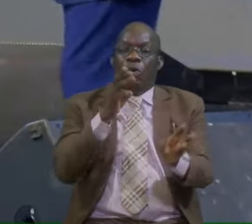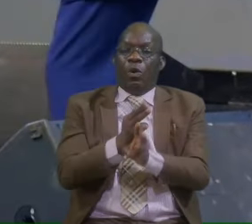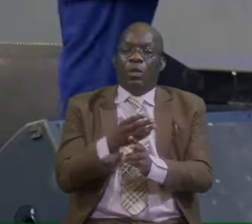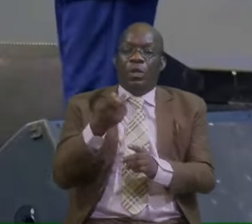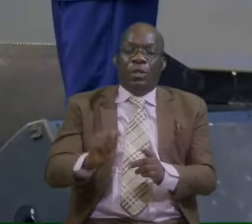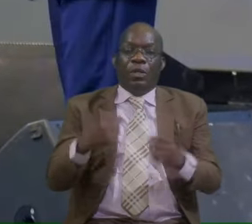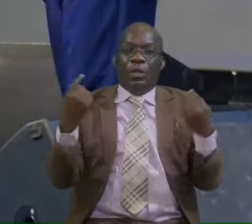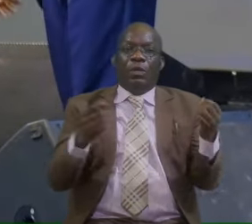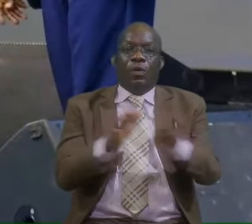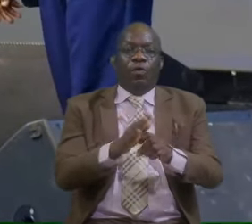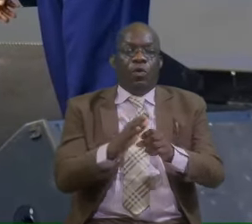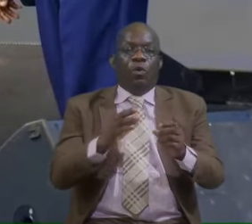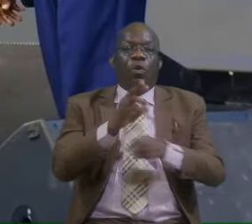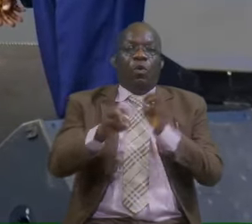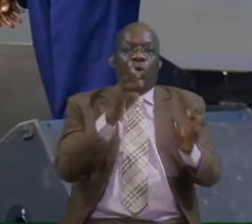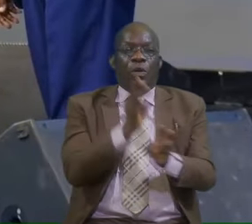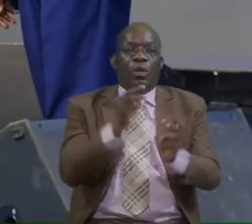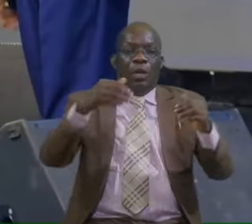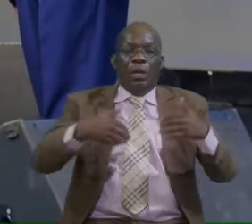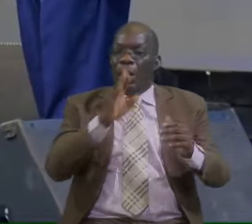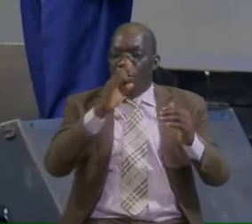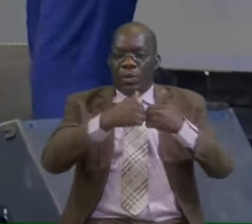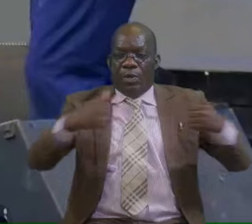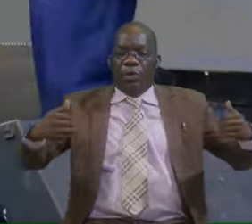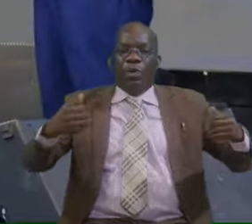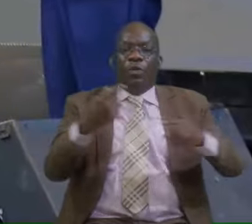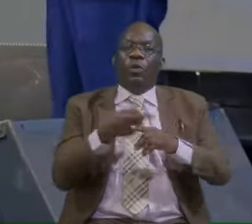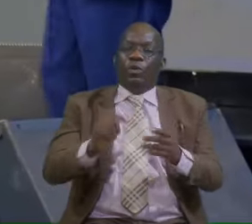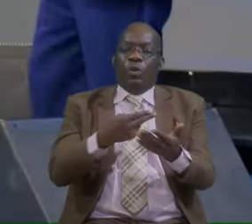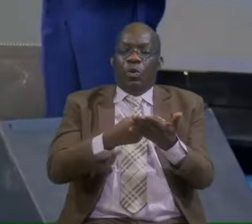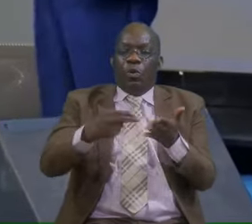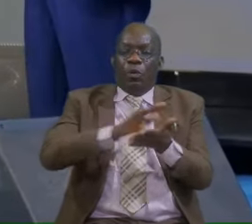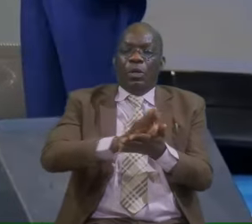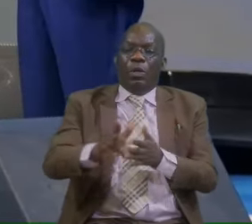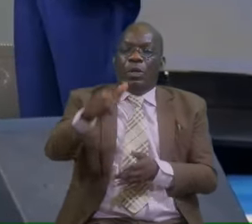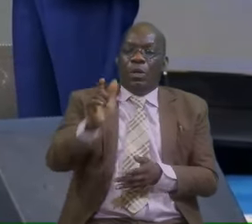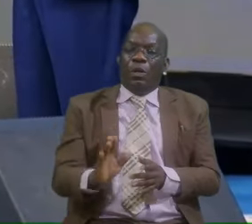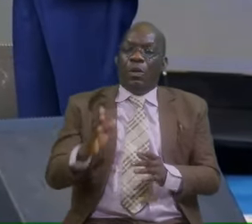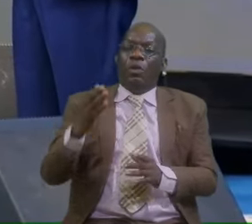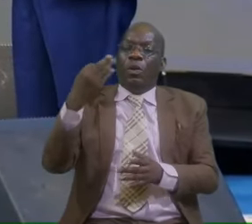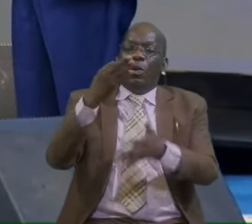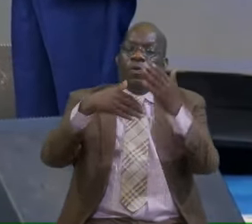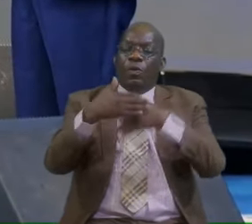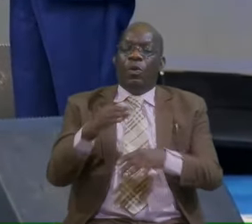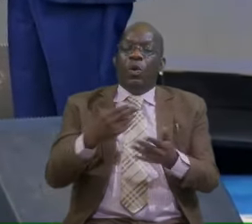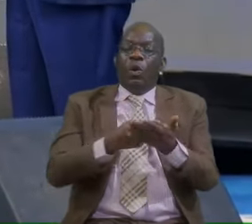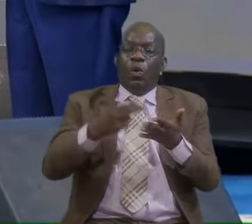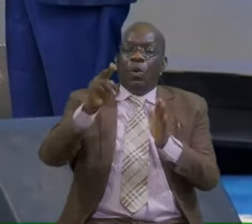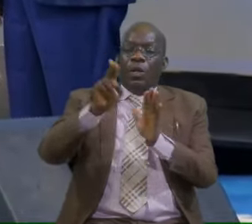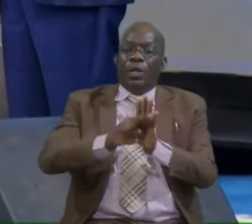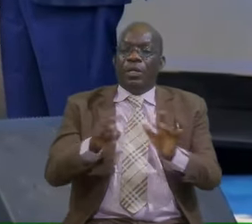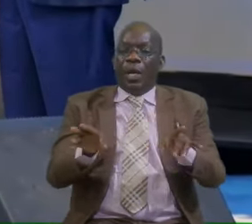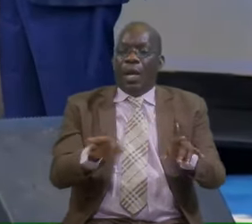world had been separated from the holy God of heaven. Holiness and sin